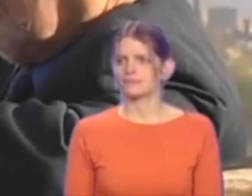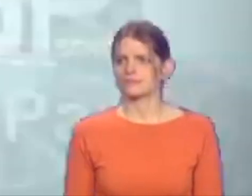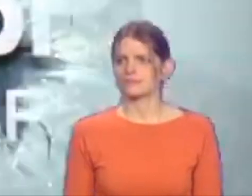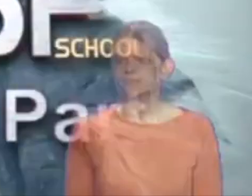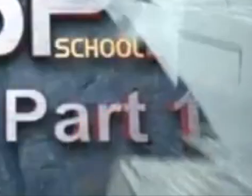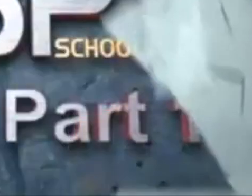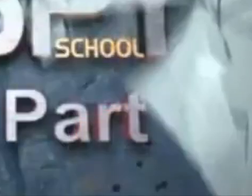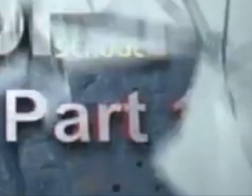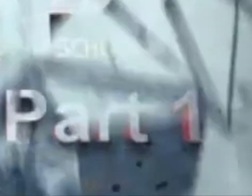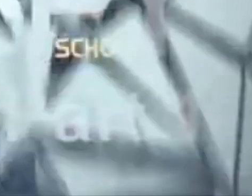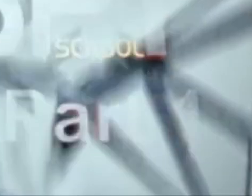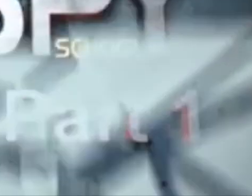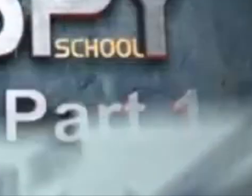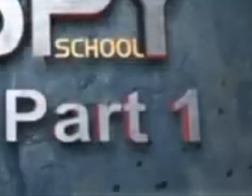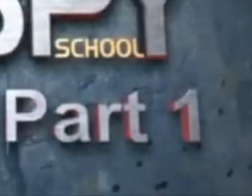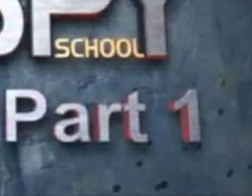death.